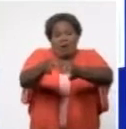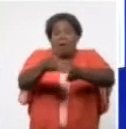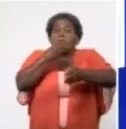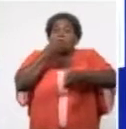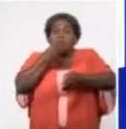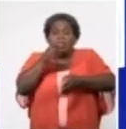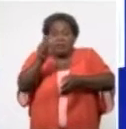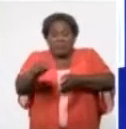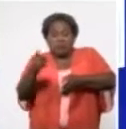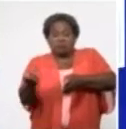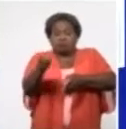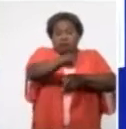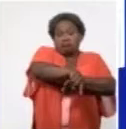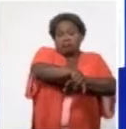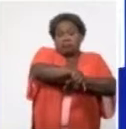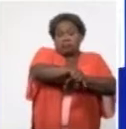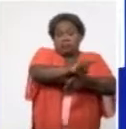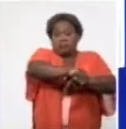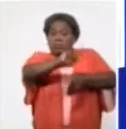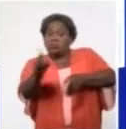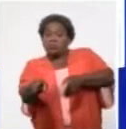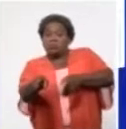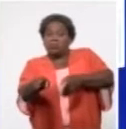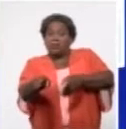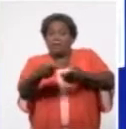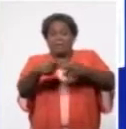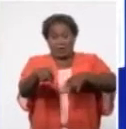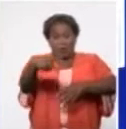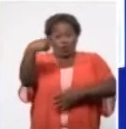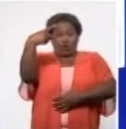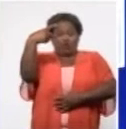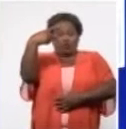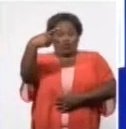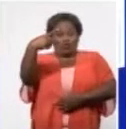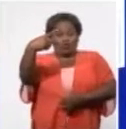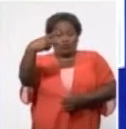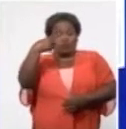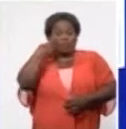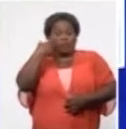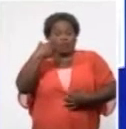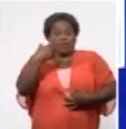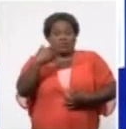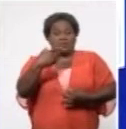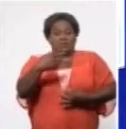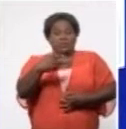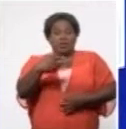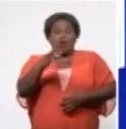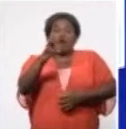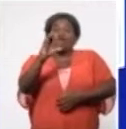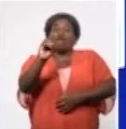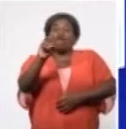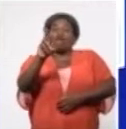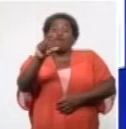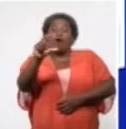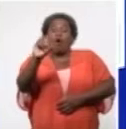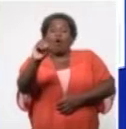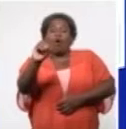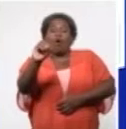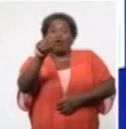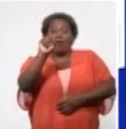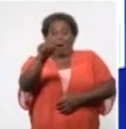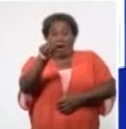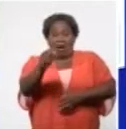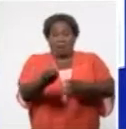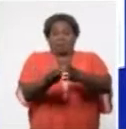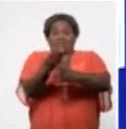Vieja. But the highest number of infection is in Centro Habana and Cerro, which may be seen as an area of influence.